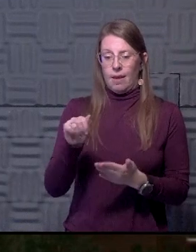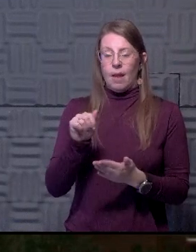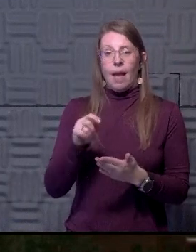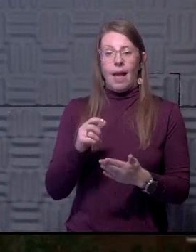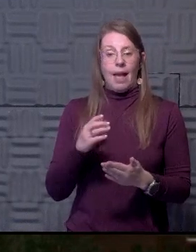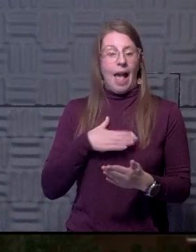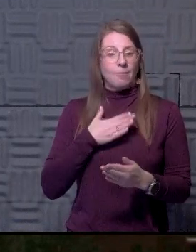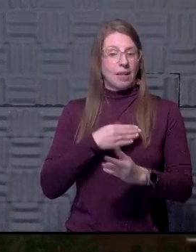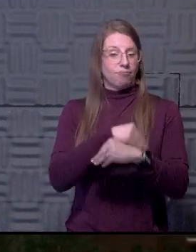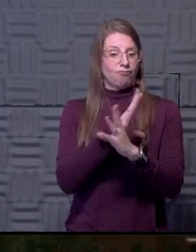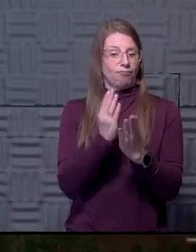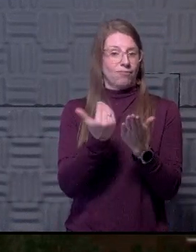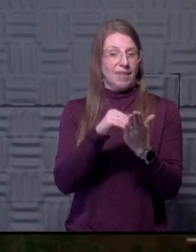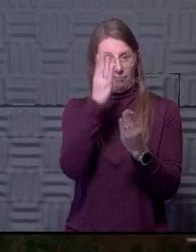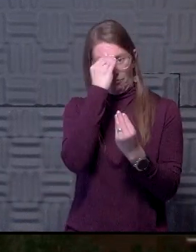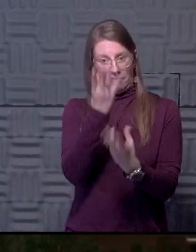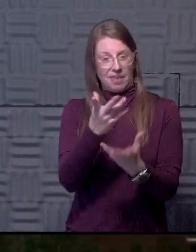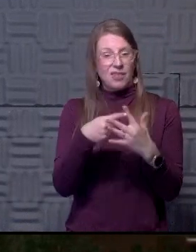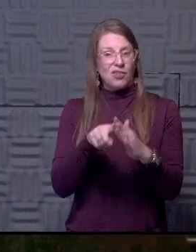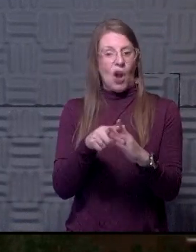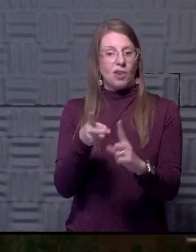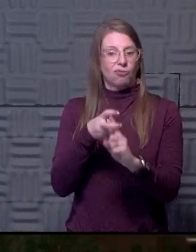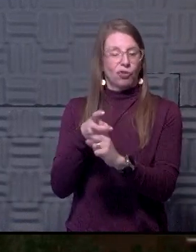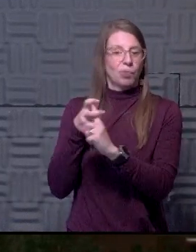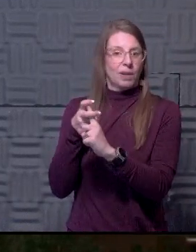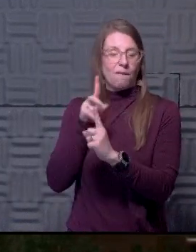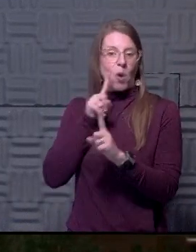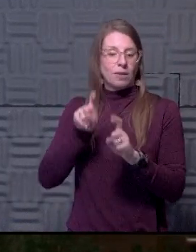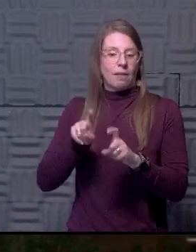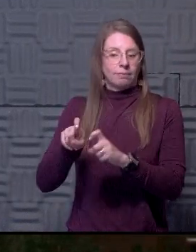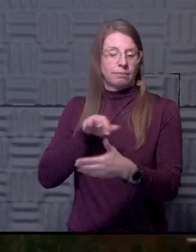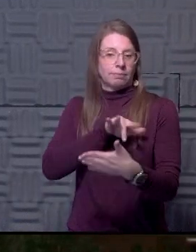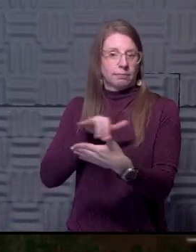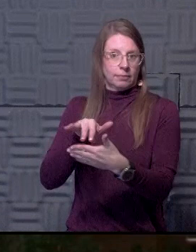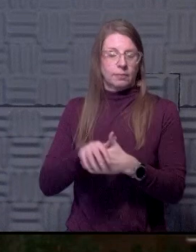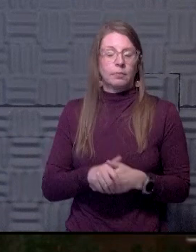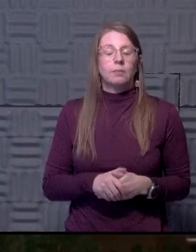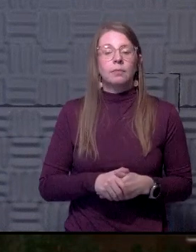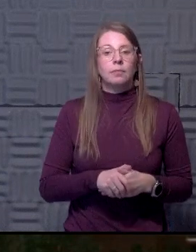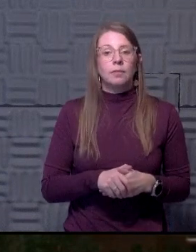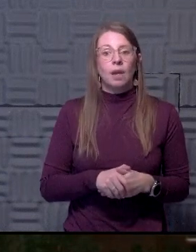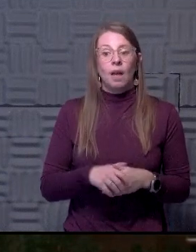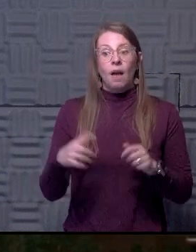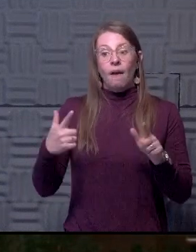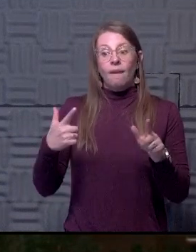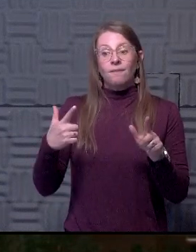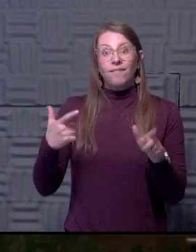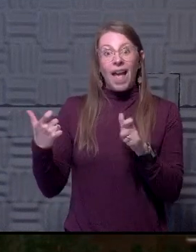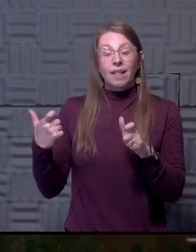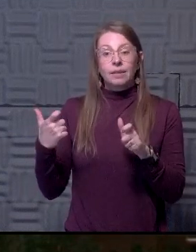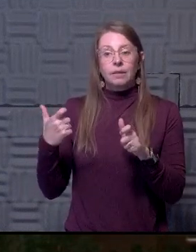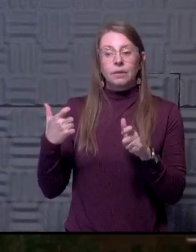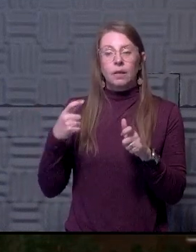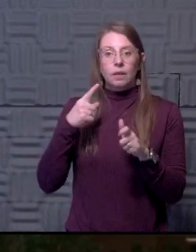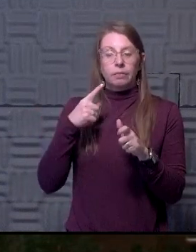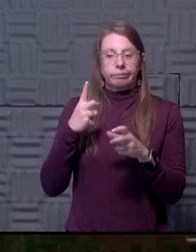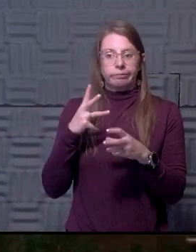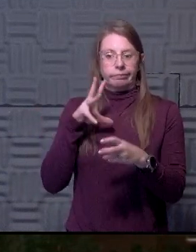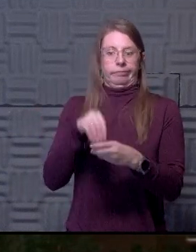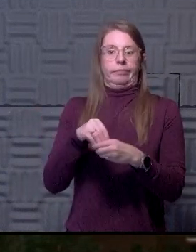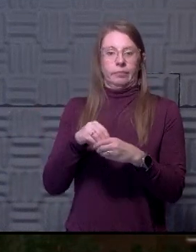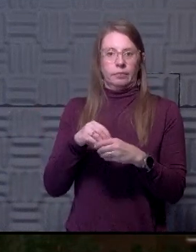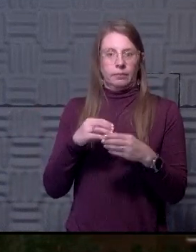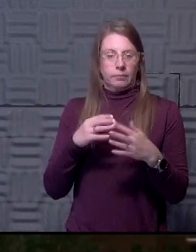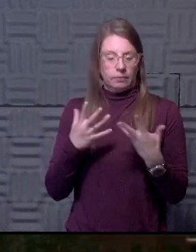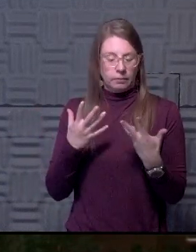and let you know so that we can start recruitment. These studies are probably not going to go as fast as the adult studies, though, so I don't anticipate we'll